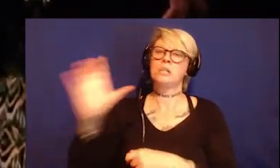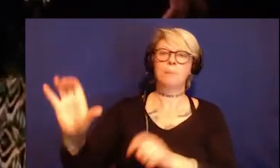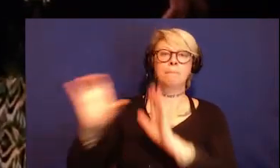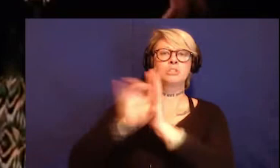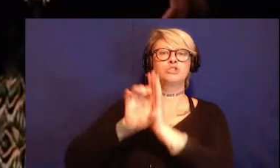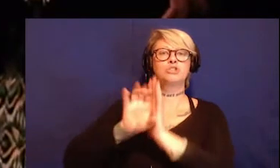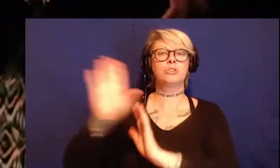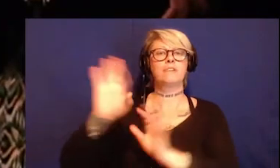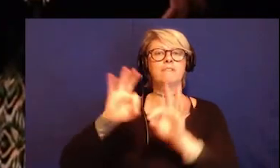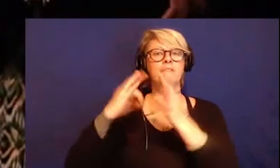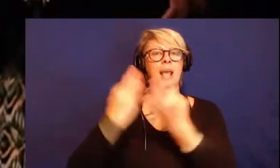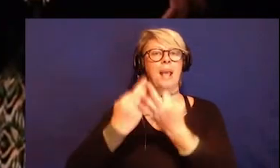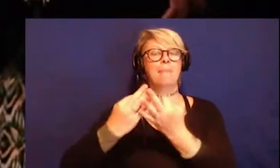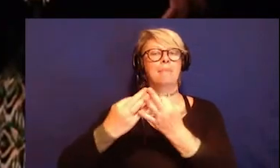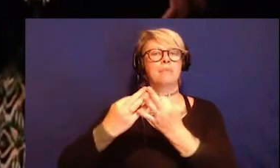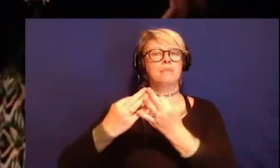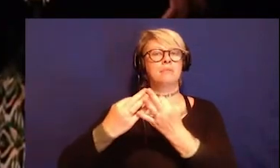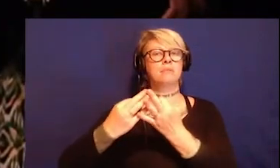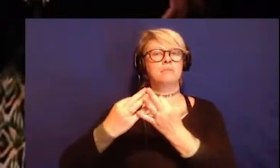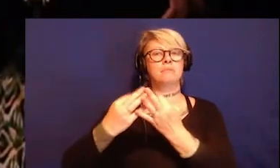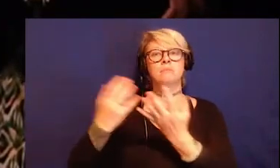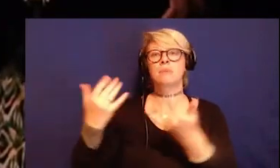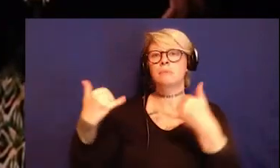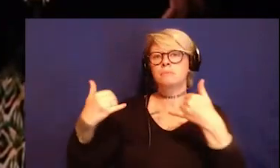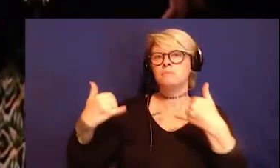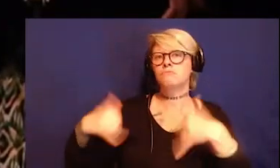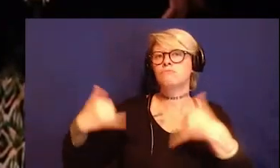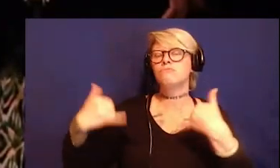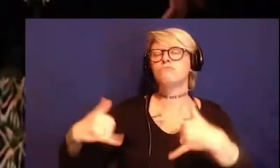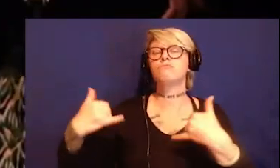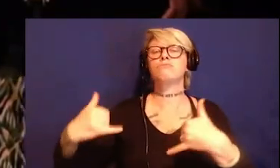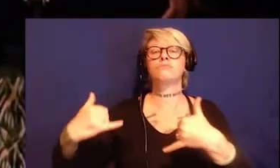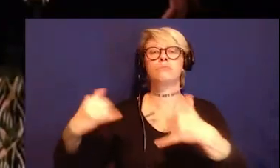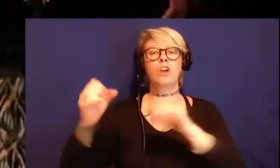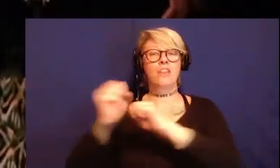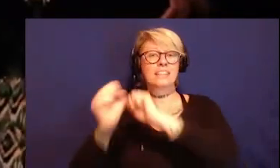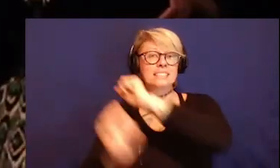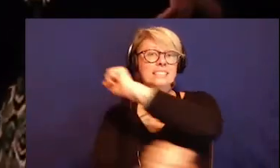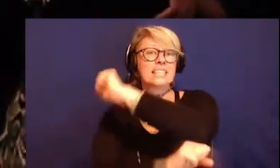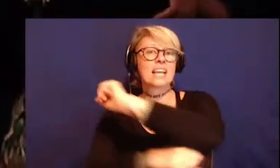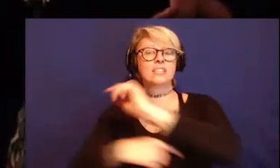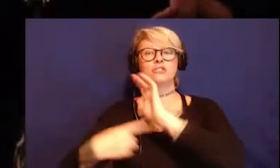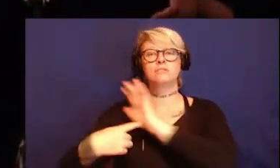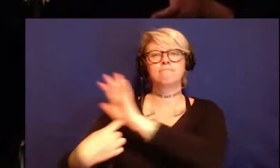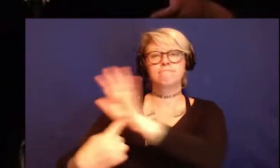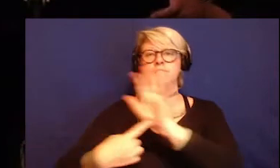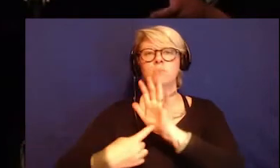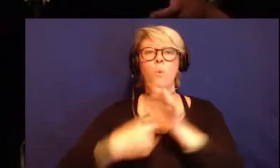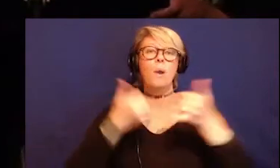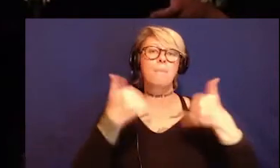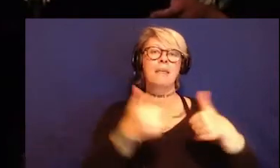a drama class, playing a PS4 with a gloomy look on her face, etc.